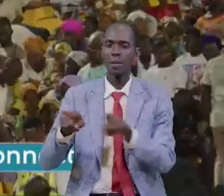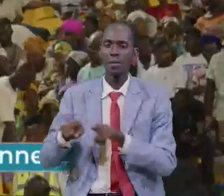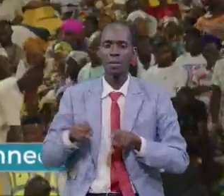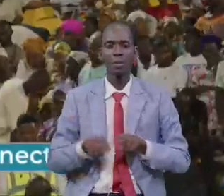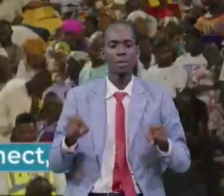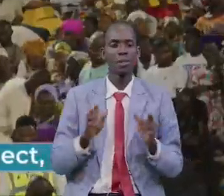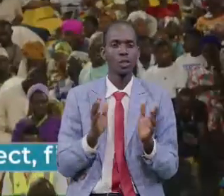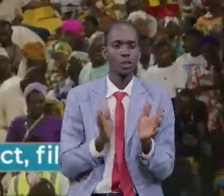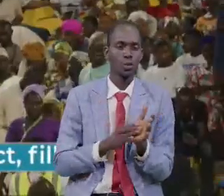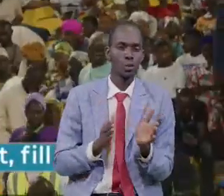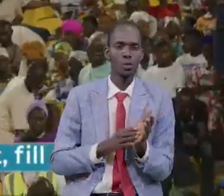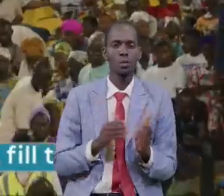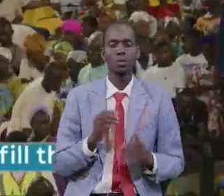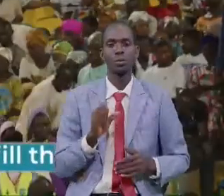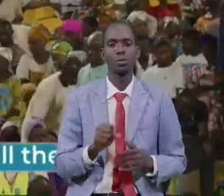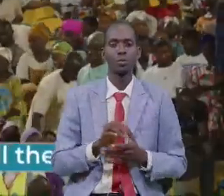around.